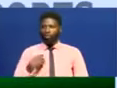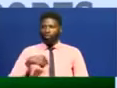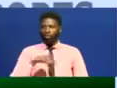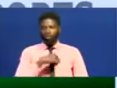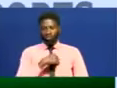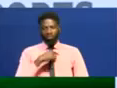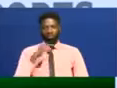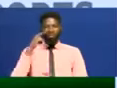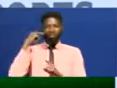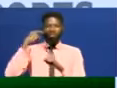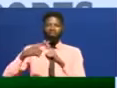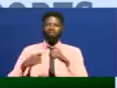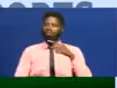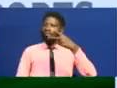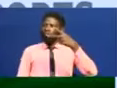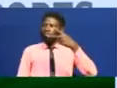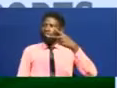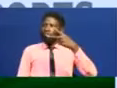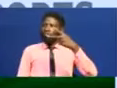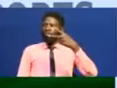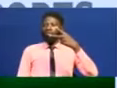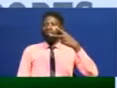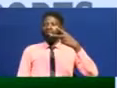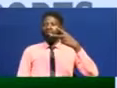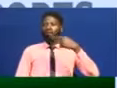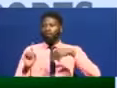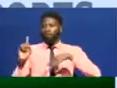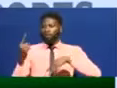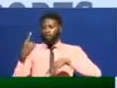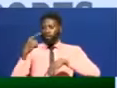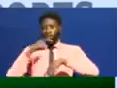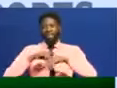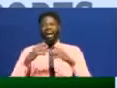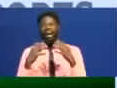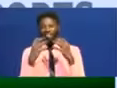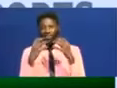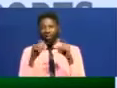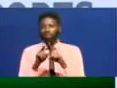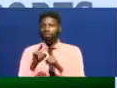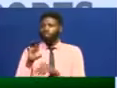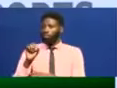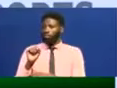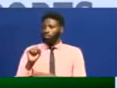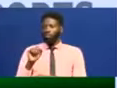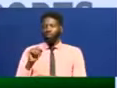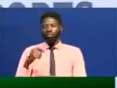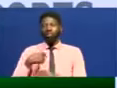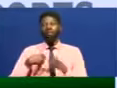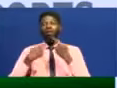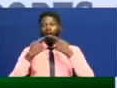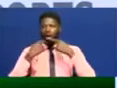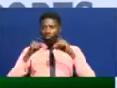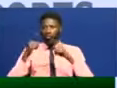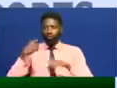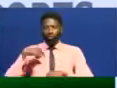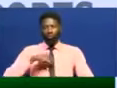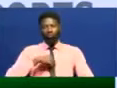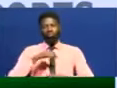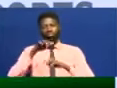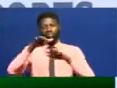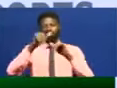two targets. In my first press conference as minister, number one, I announced that we will go for Africa Cup of